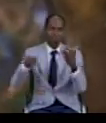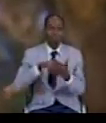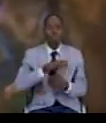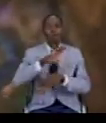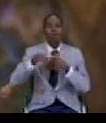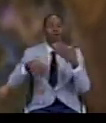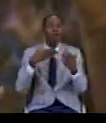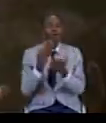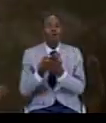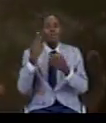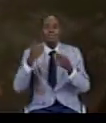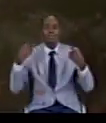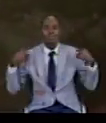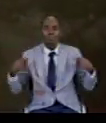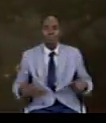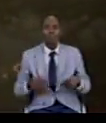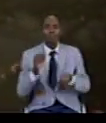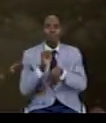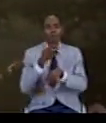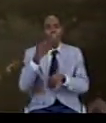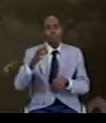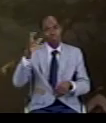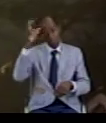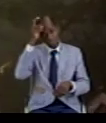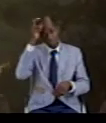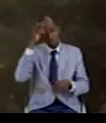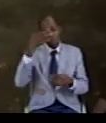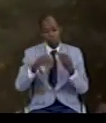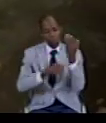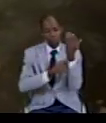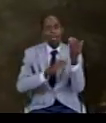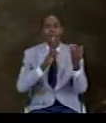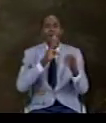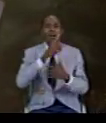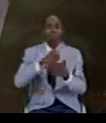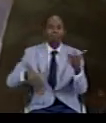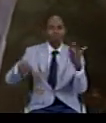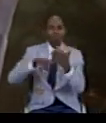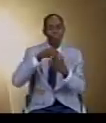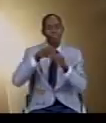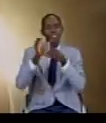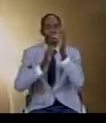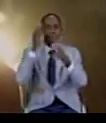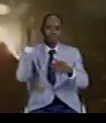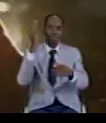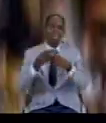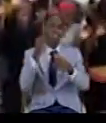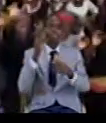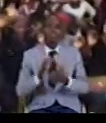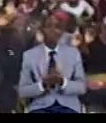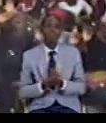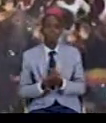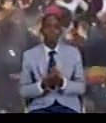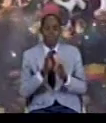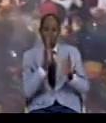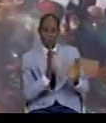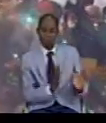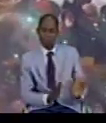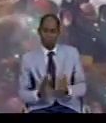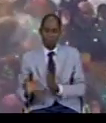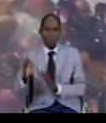All deformities and the works of the devil of the flesh, they're cancelled in Jesus' name. Get set,